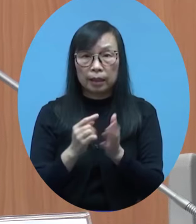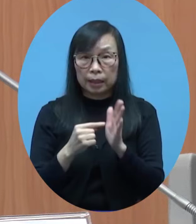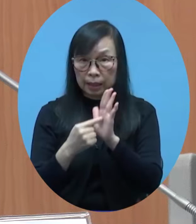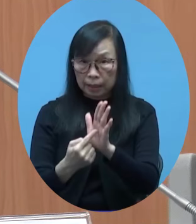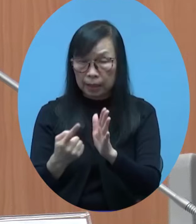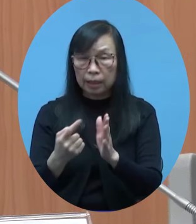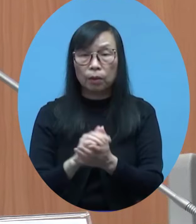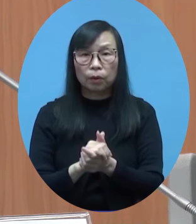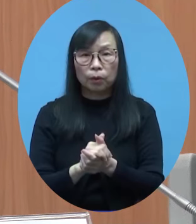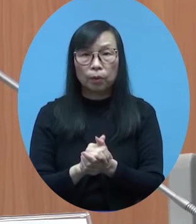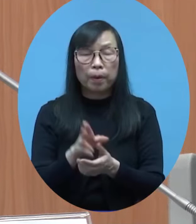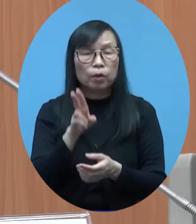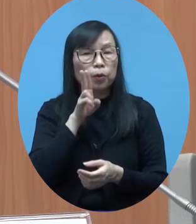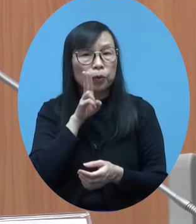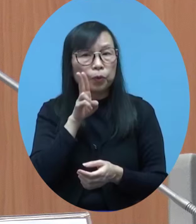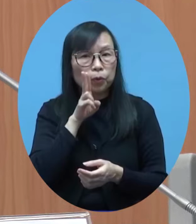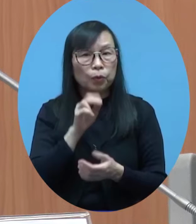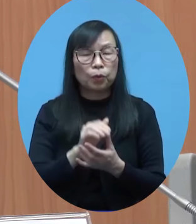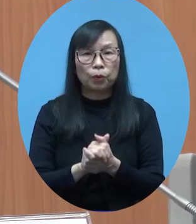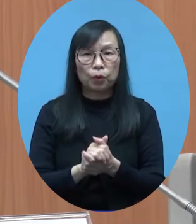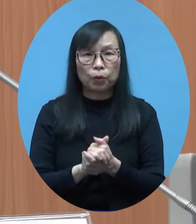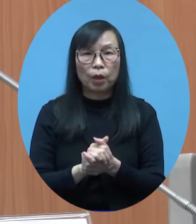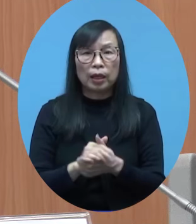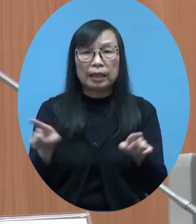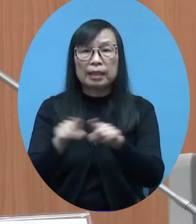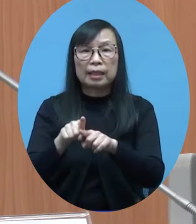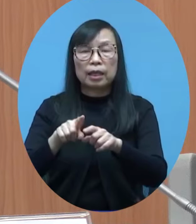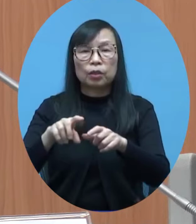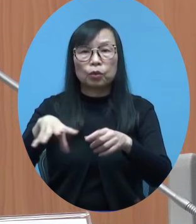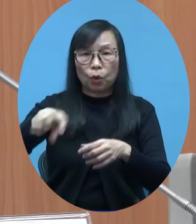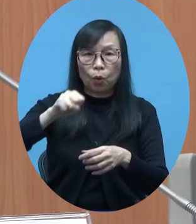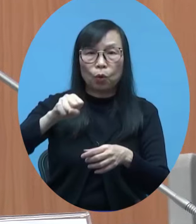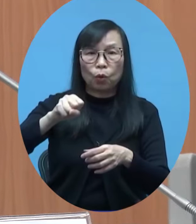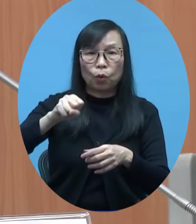for example, the BP cuff can be one of the reasons, and also